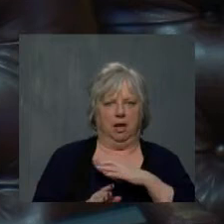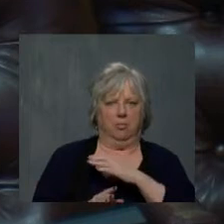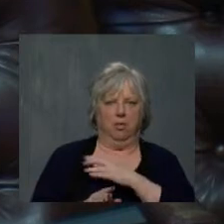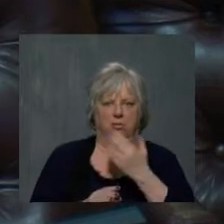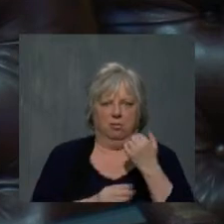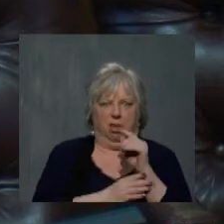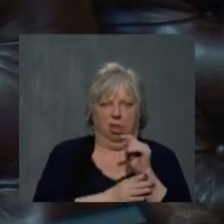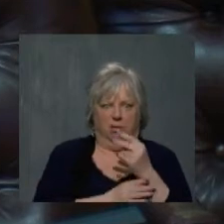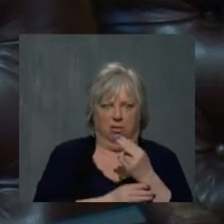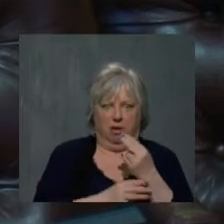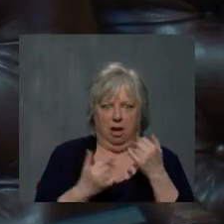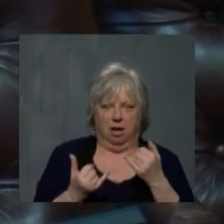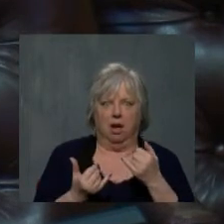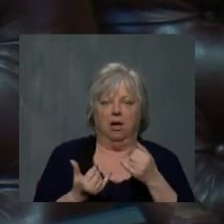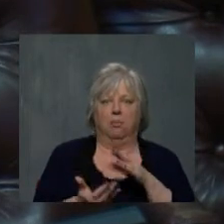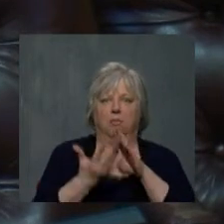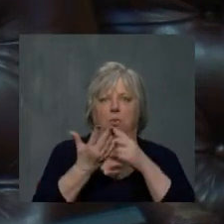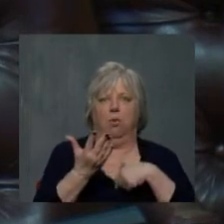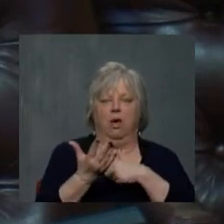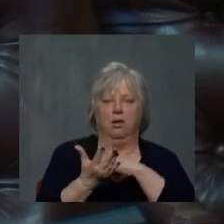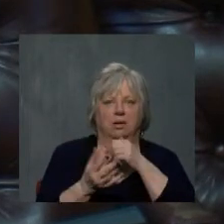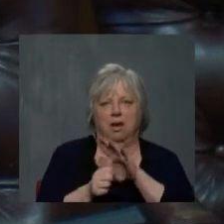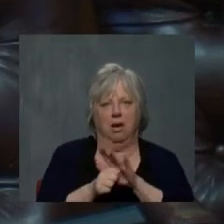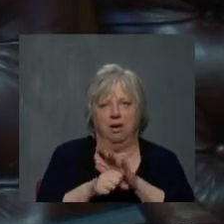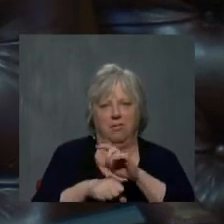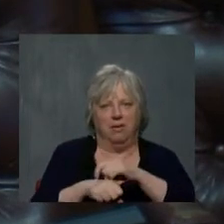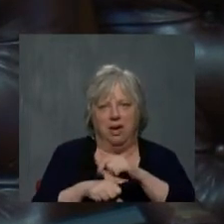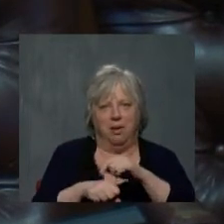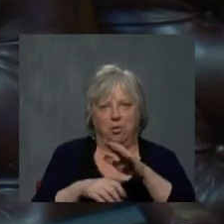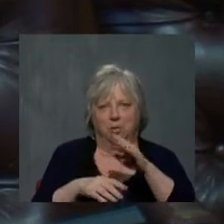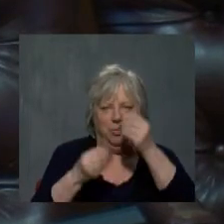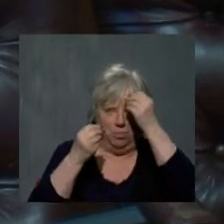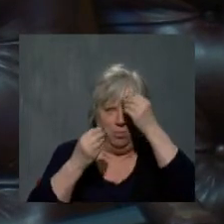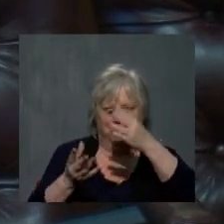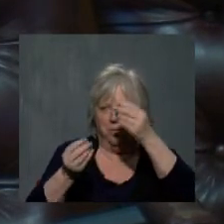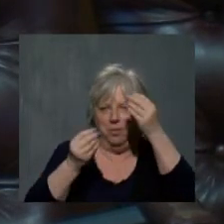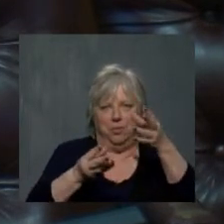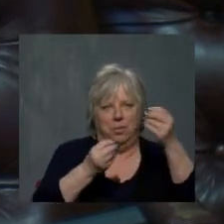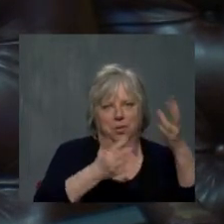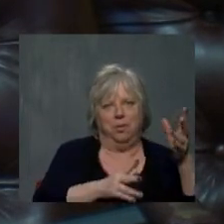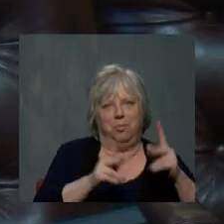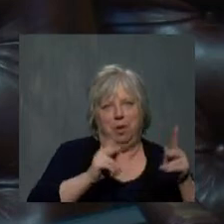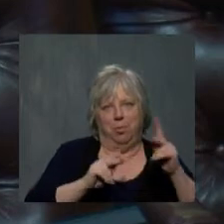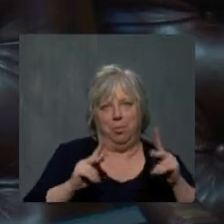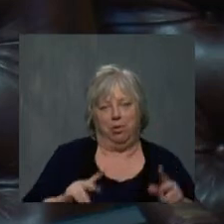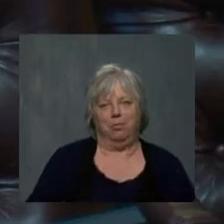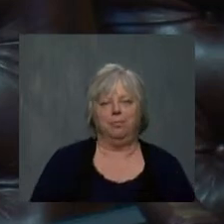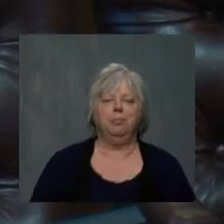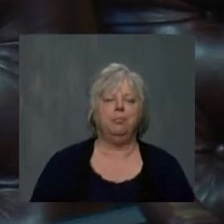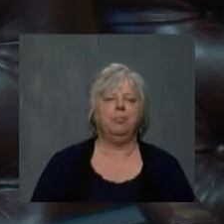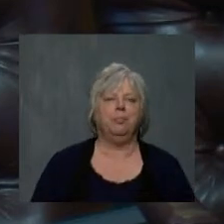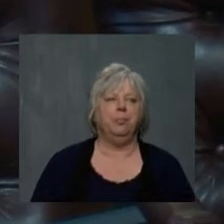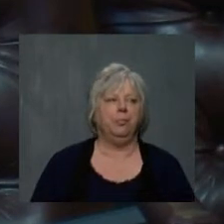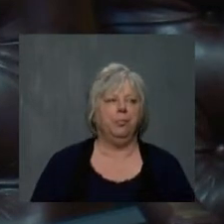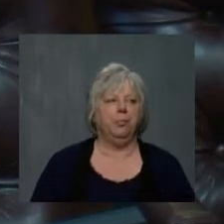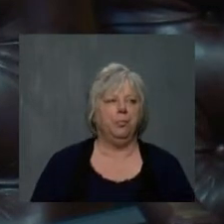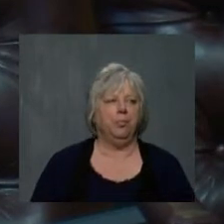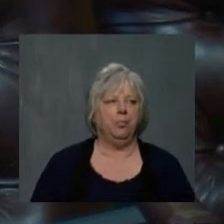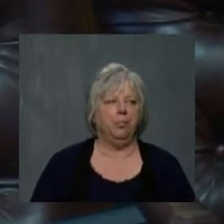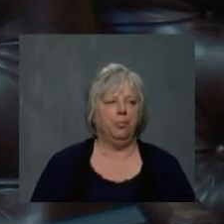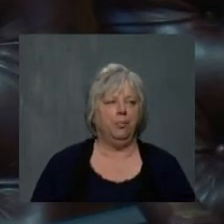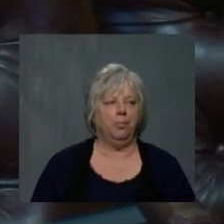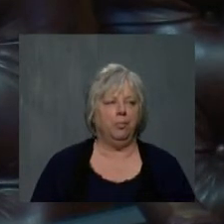before us and there's not really that much time to notify people that this is coming up. Can you tell if there